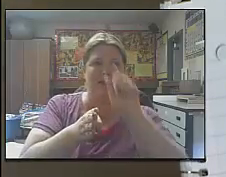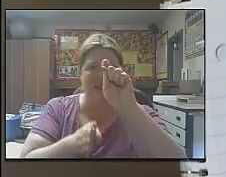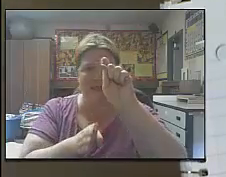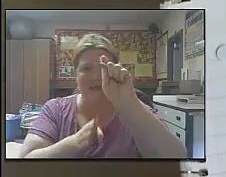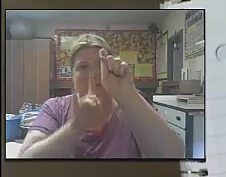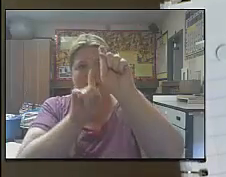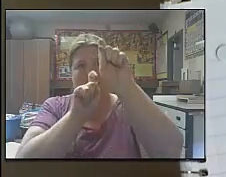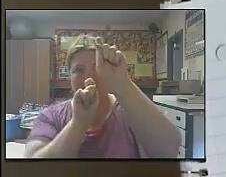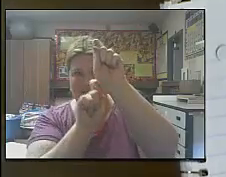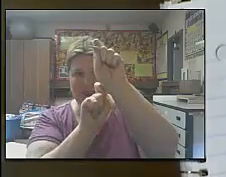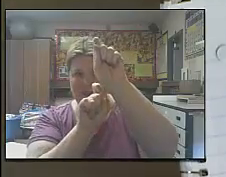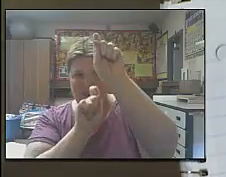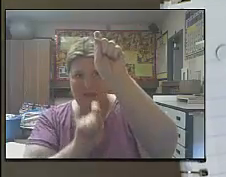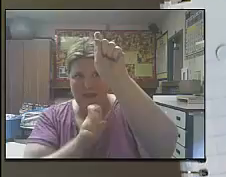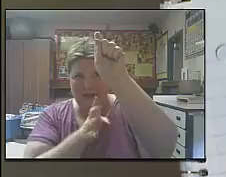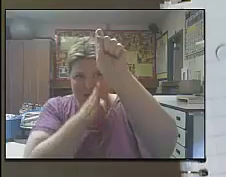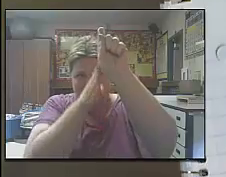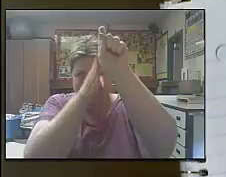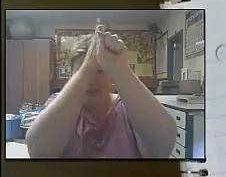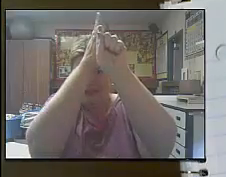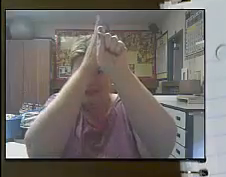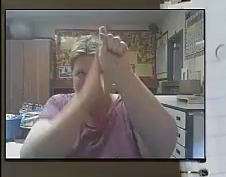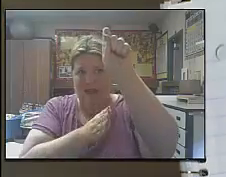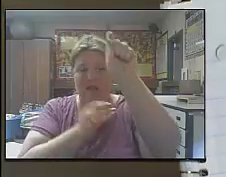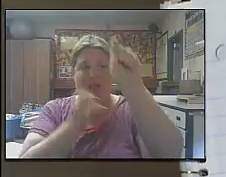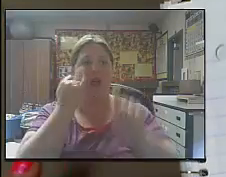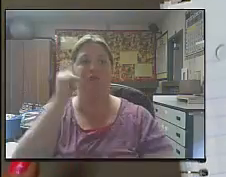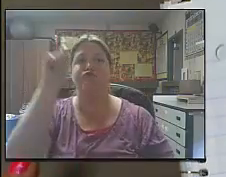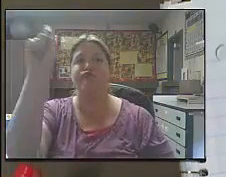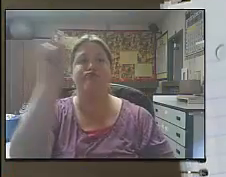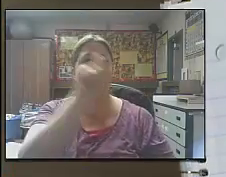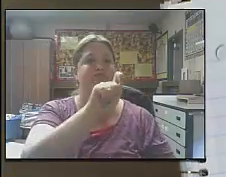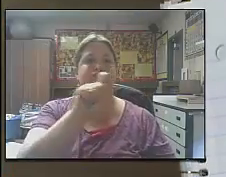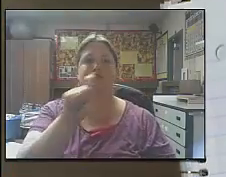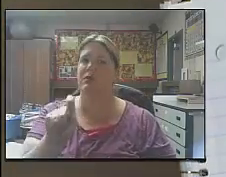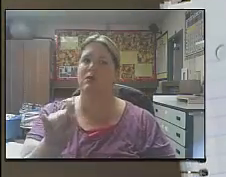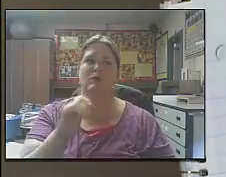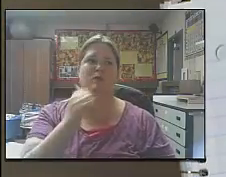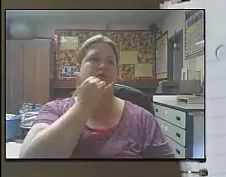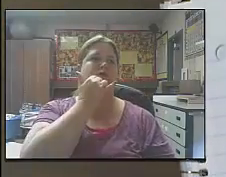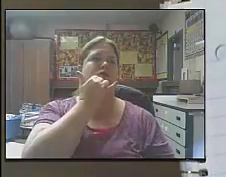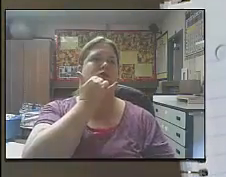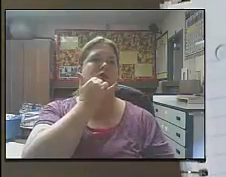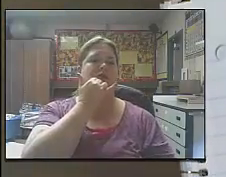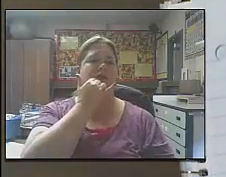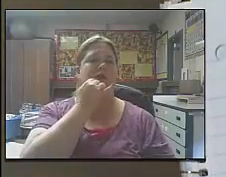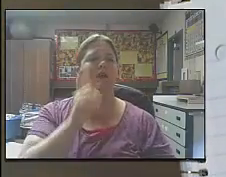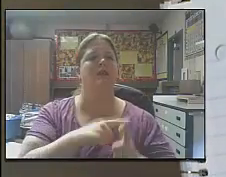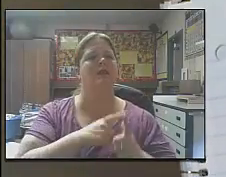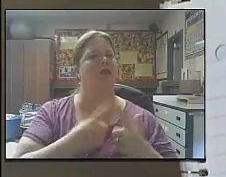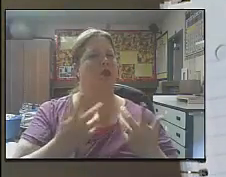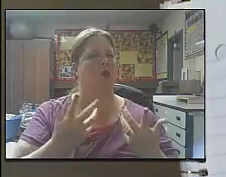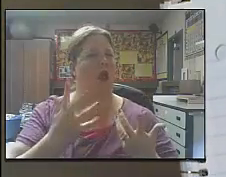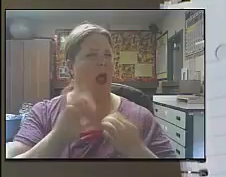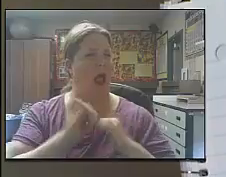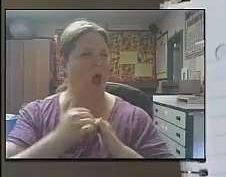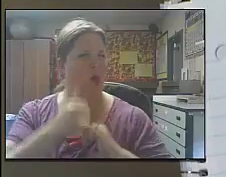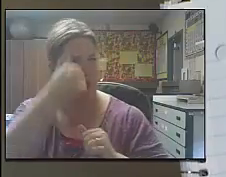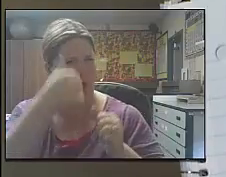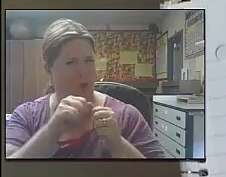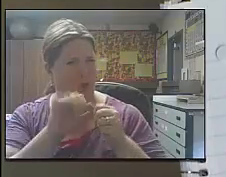them up, you are going to be in a world of hurt. The way you can remember that is you're going to think about a